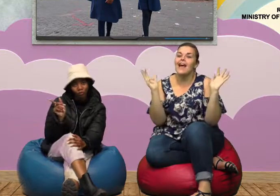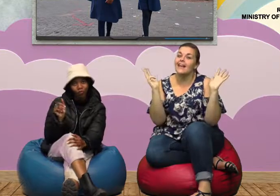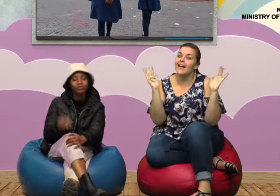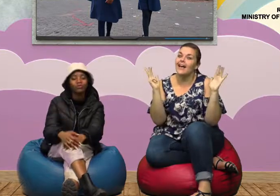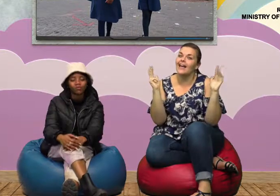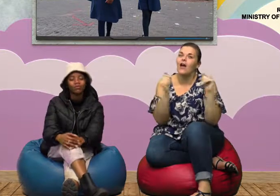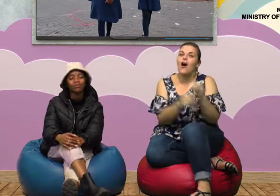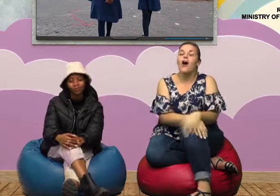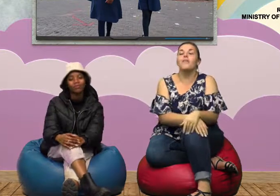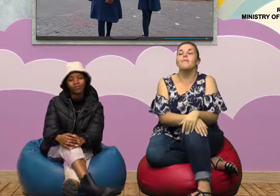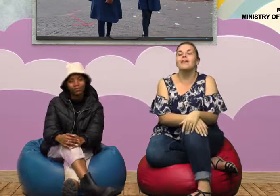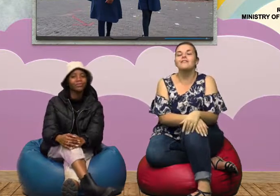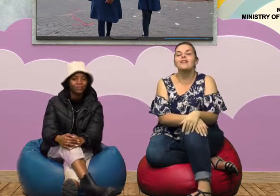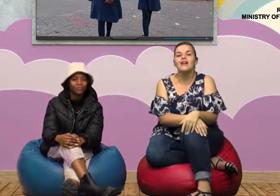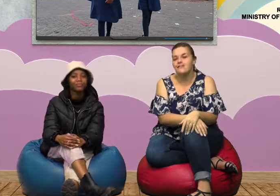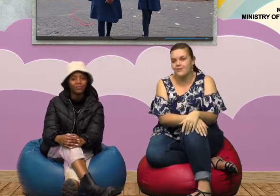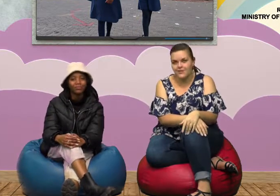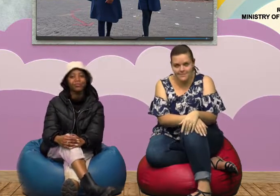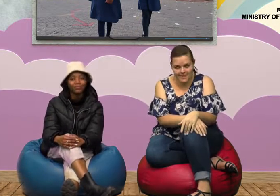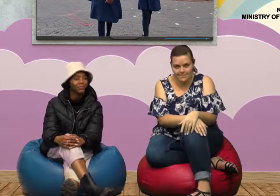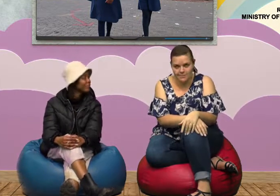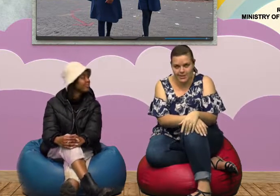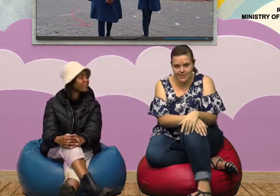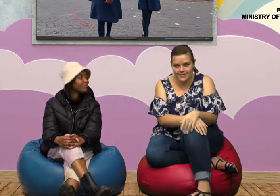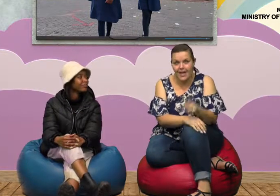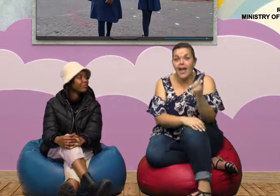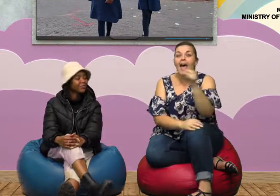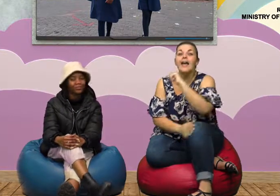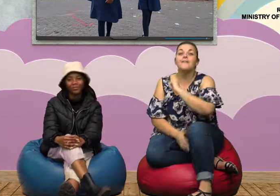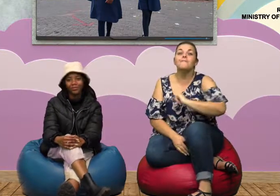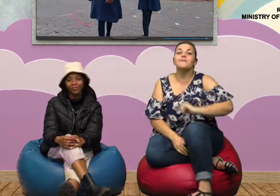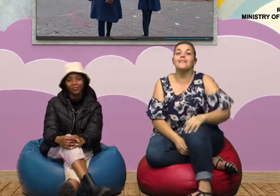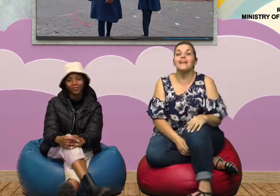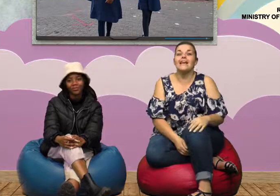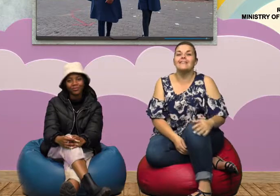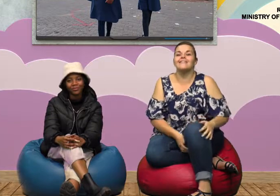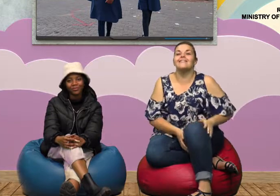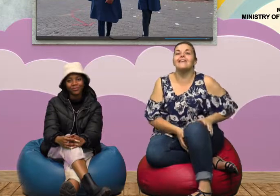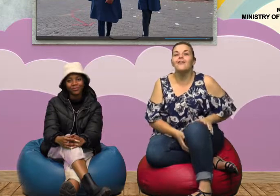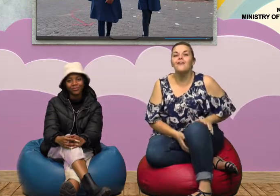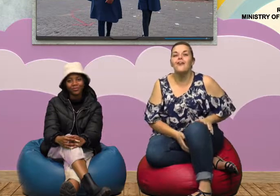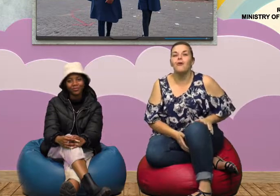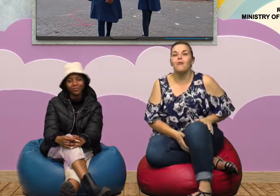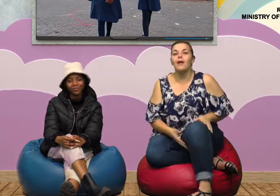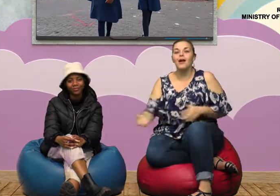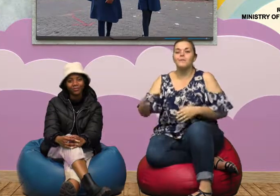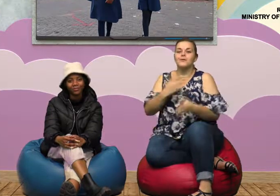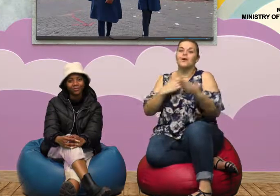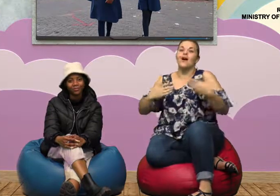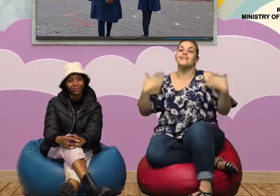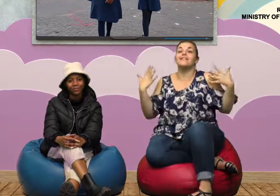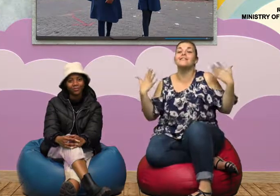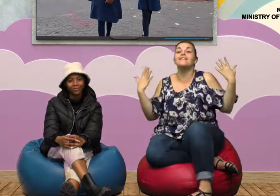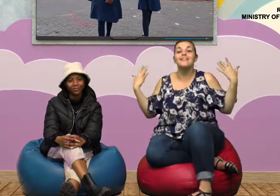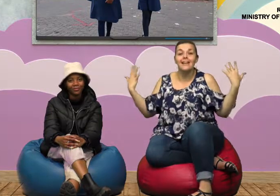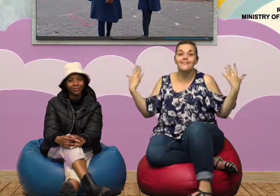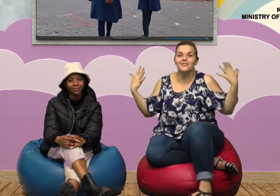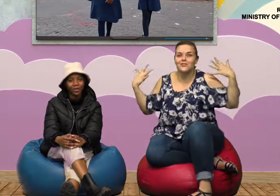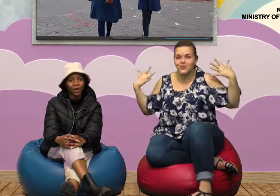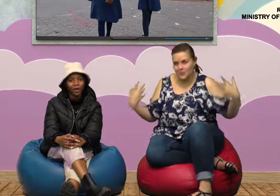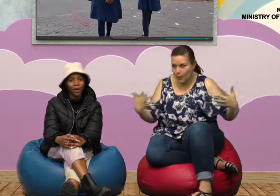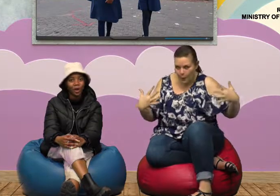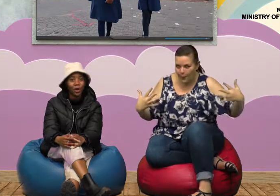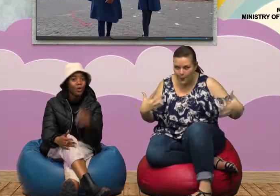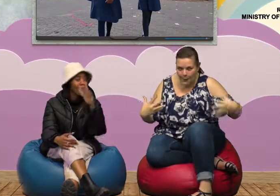Friday at 9 on the MyZone and Zoshi Facebook pages. And of course, they can catch us at 10 o'clock on 1UP2, our digital